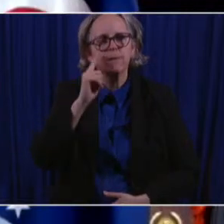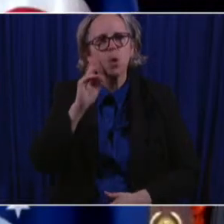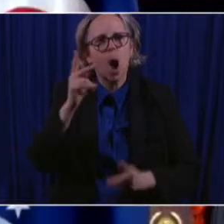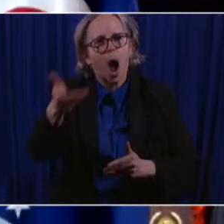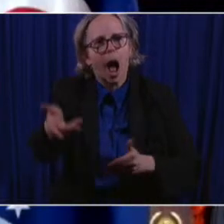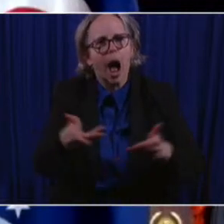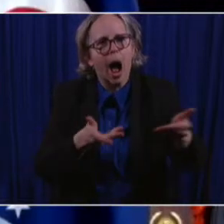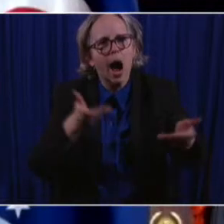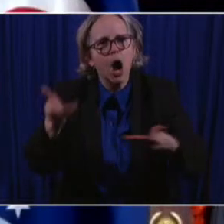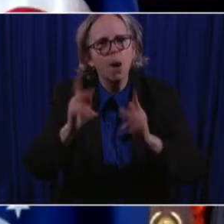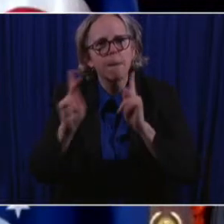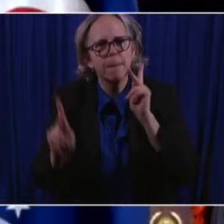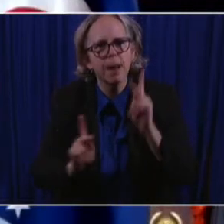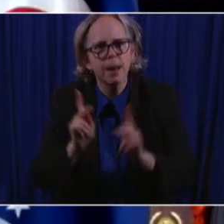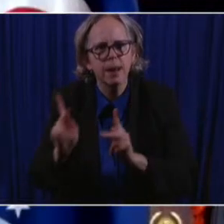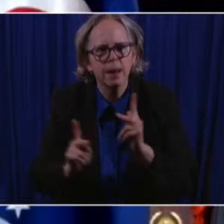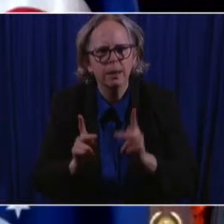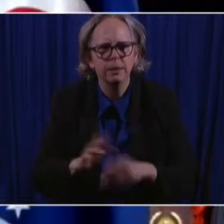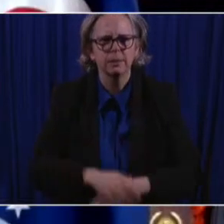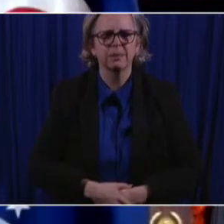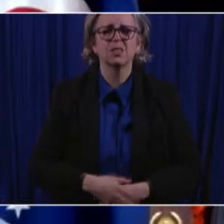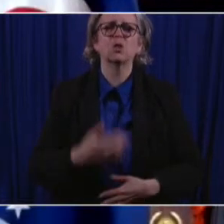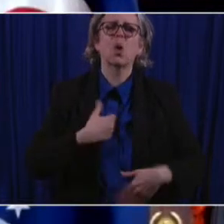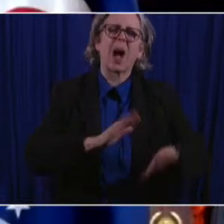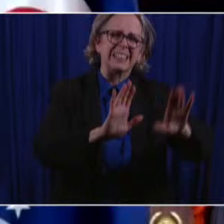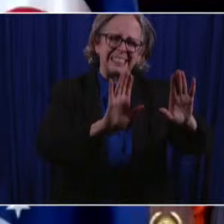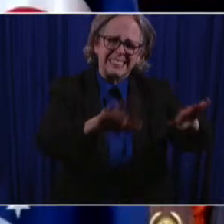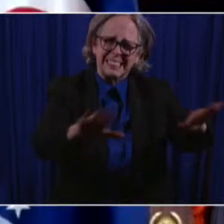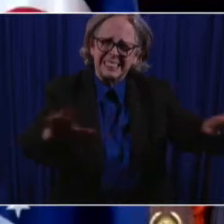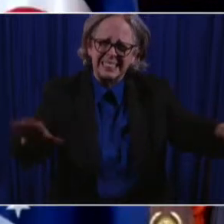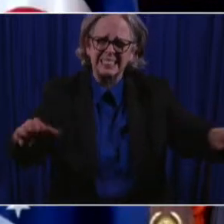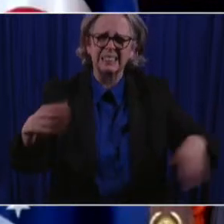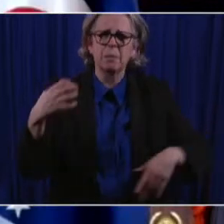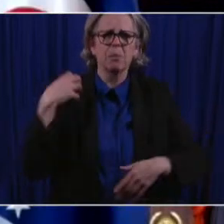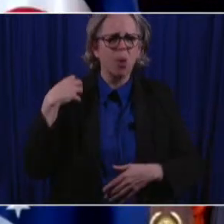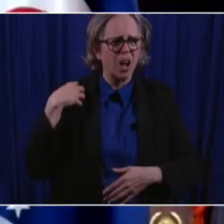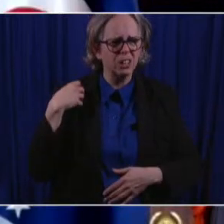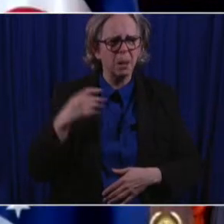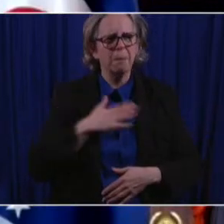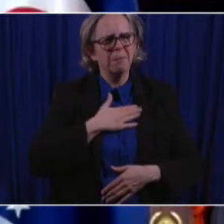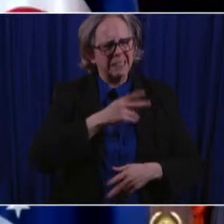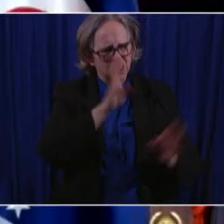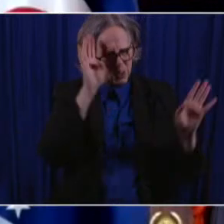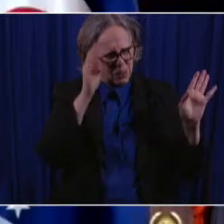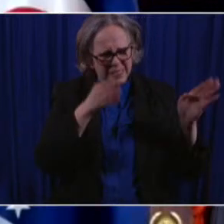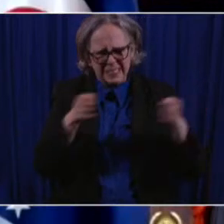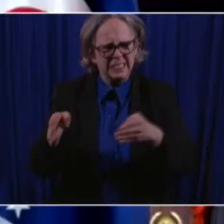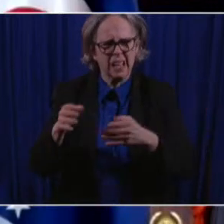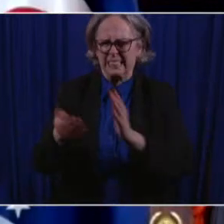talented employees that perhaps they've overlooked in the past. And we're unveiling our